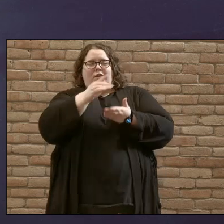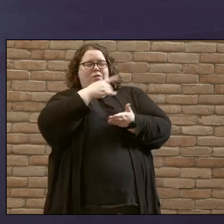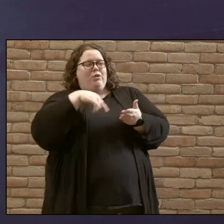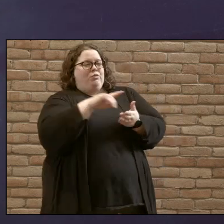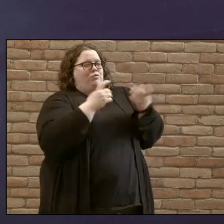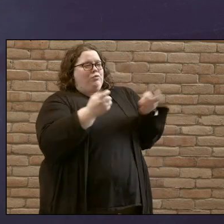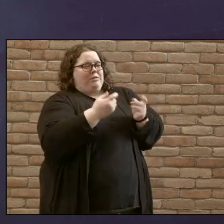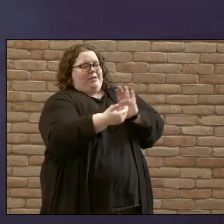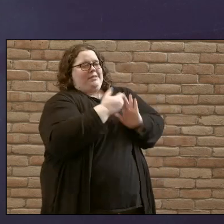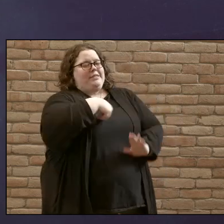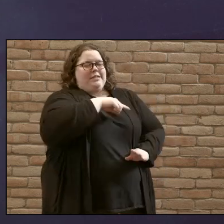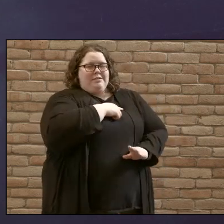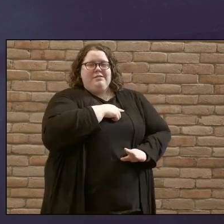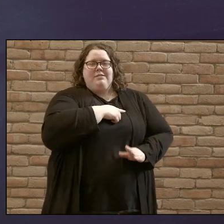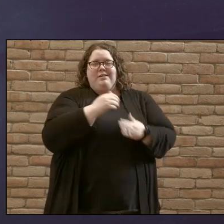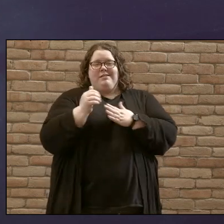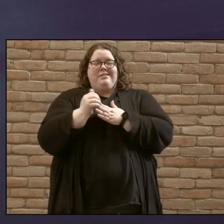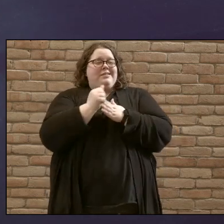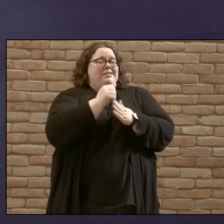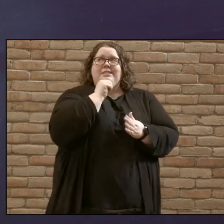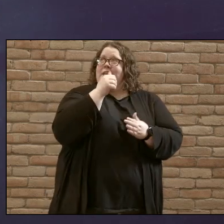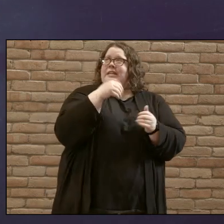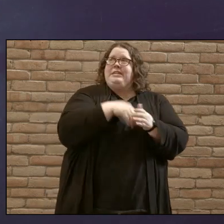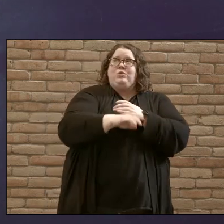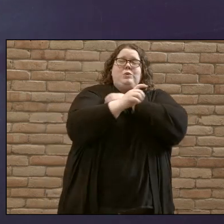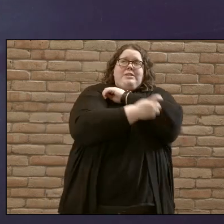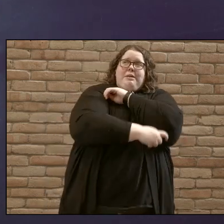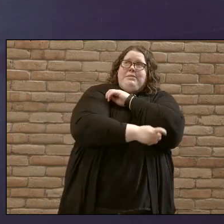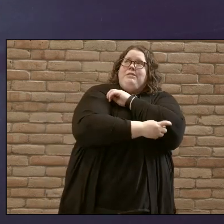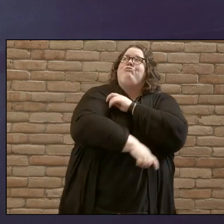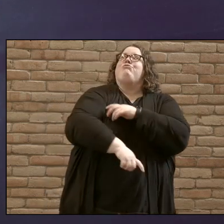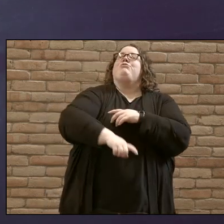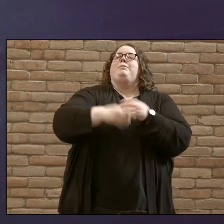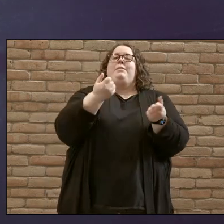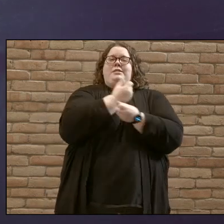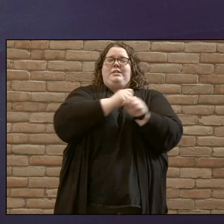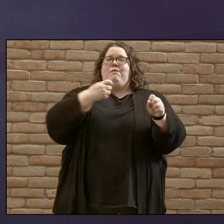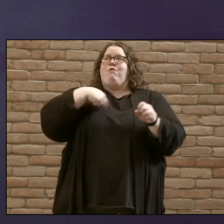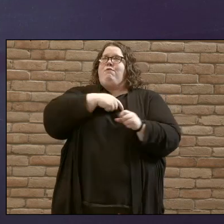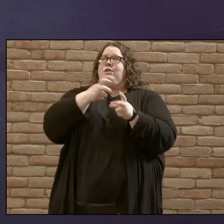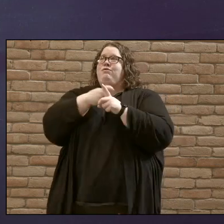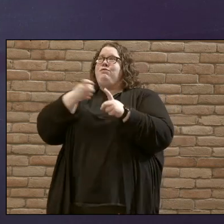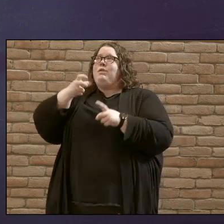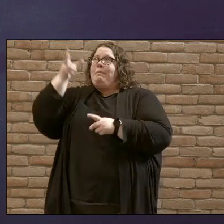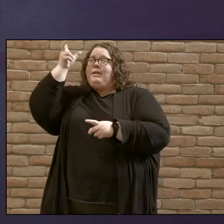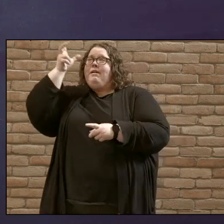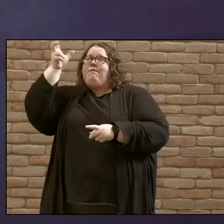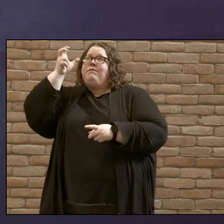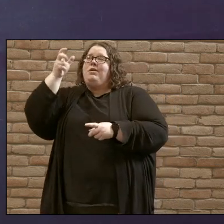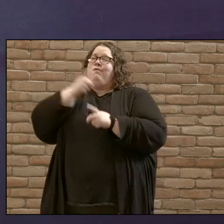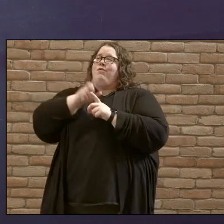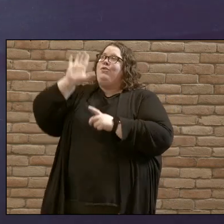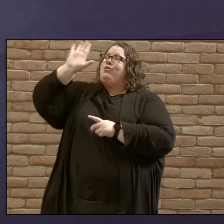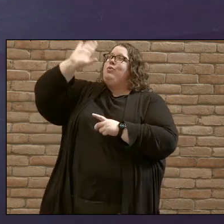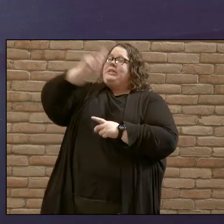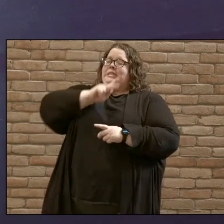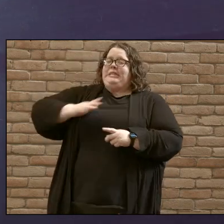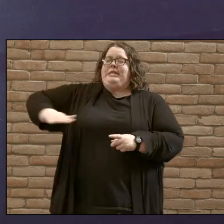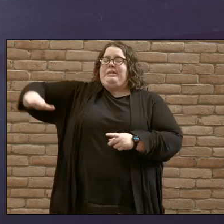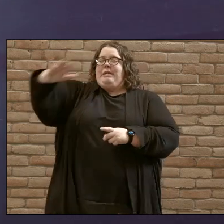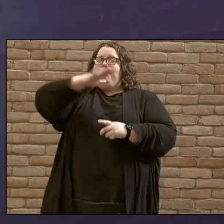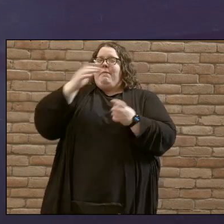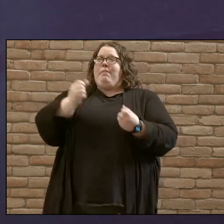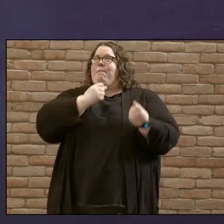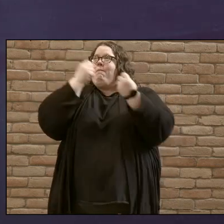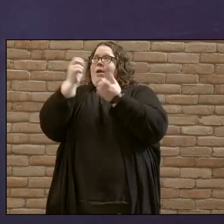temptation, but deliver us from evil. For thine is the kingdom and the power and the glory forever